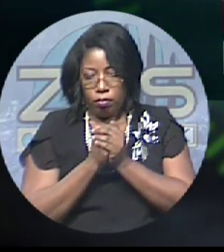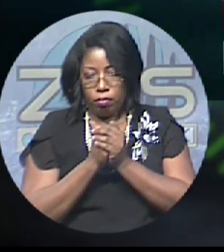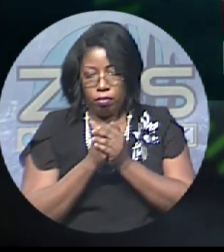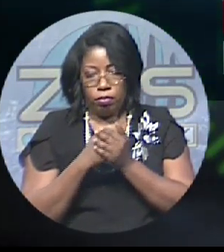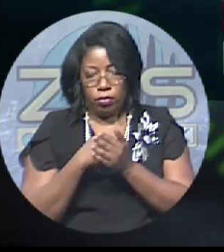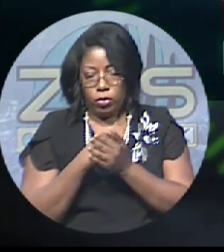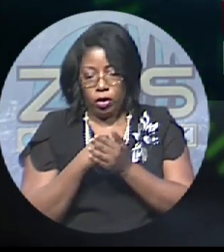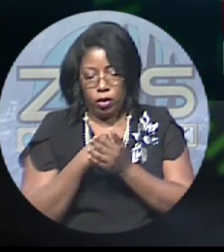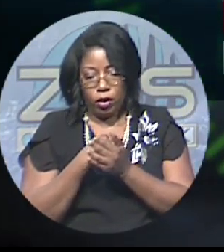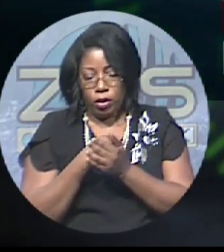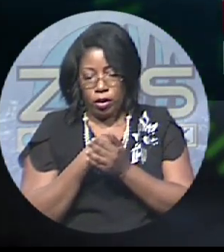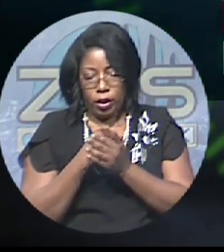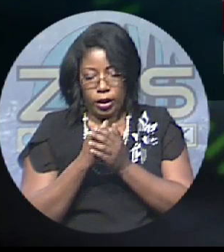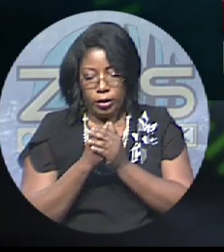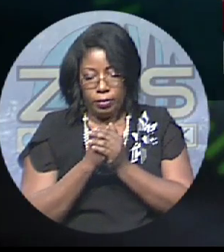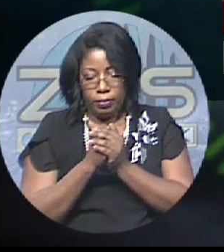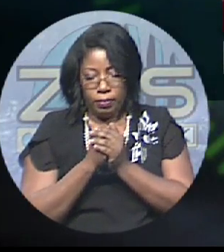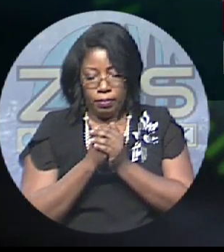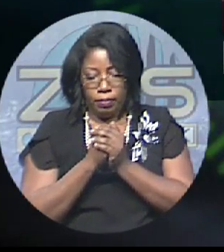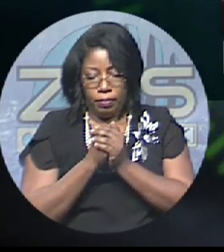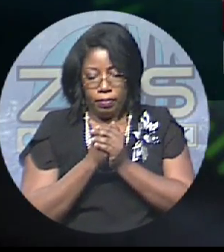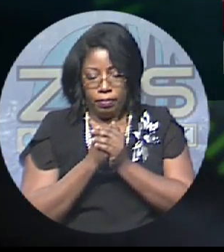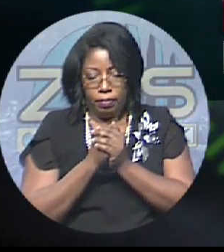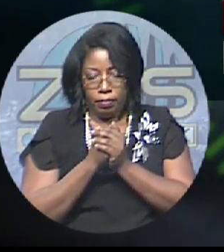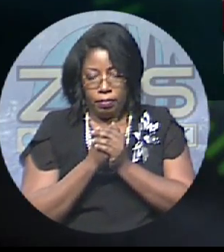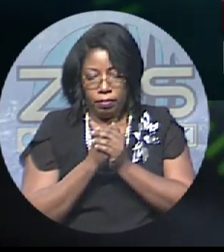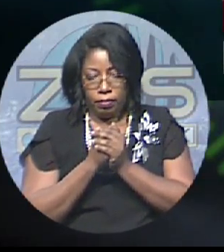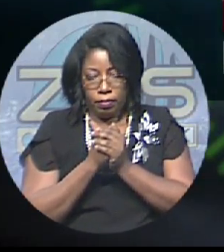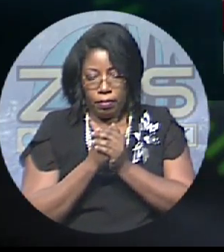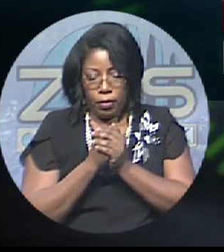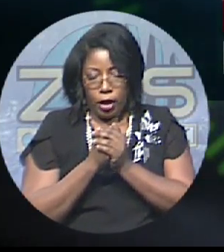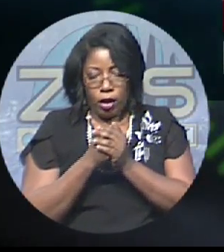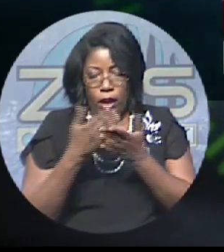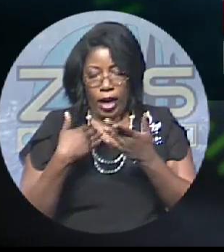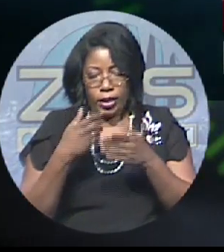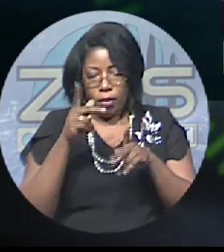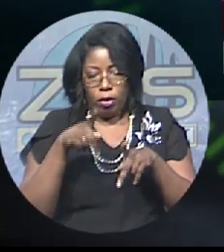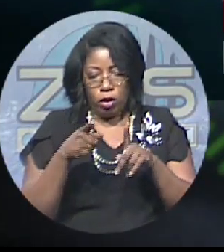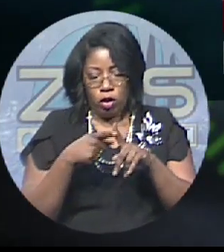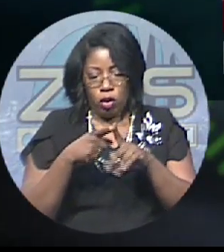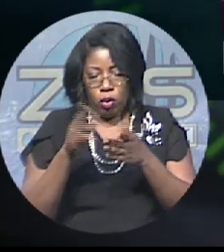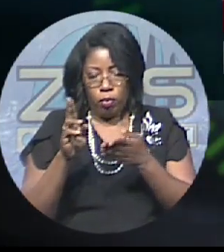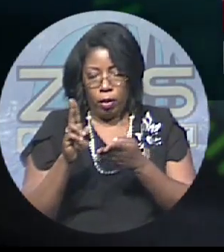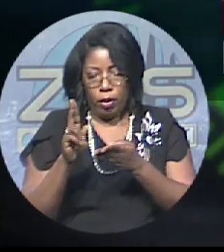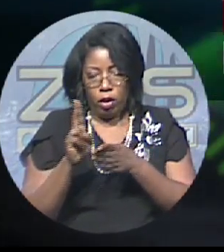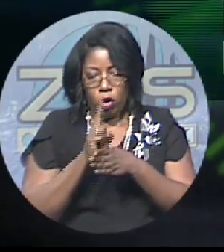in contact with their loved ones in that particular area to use the fax line, which is